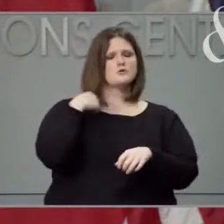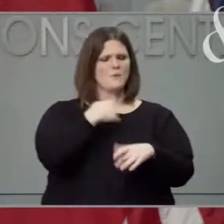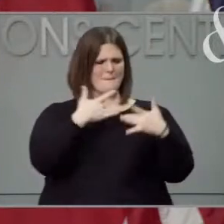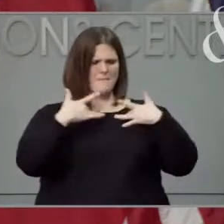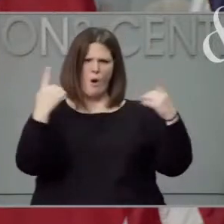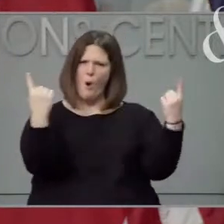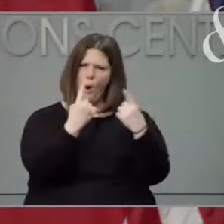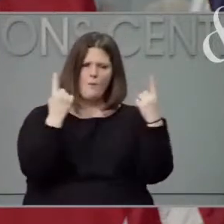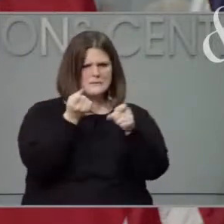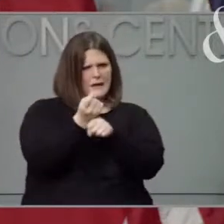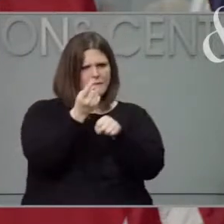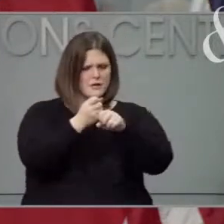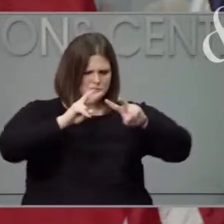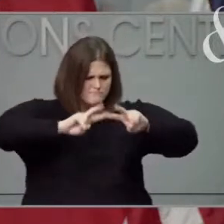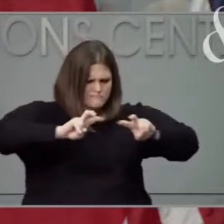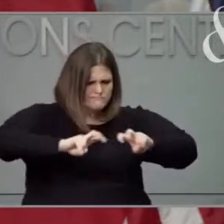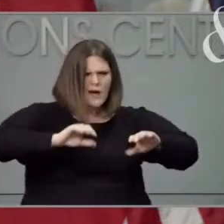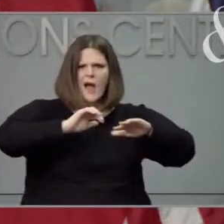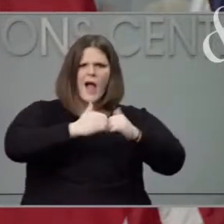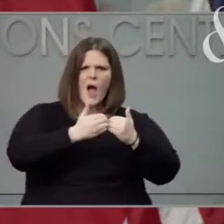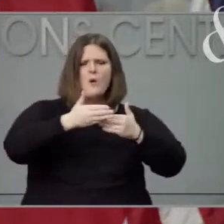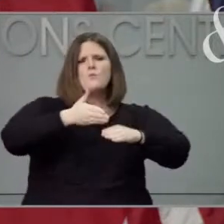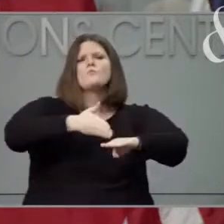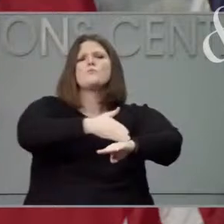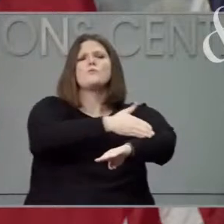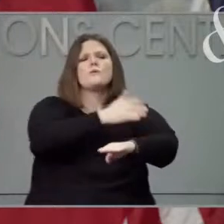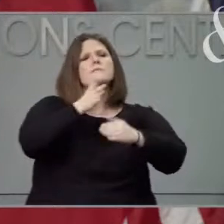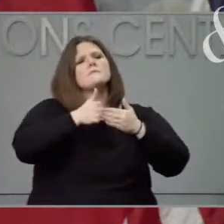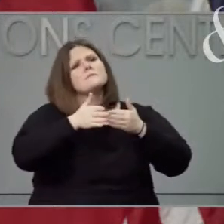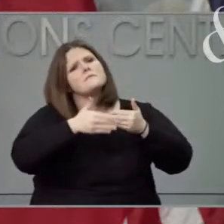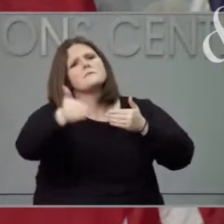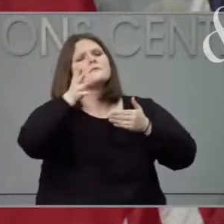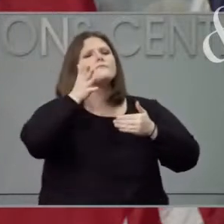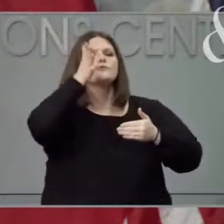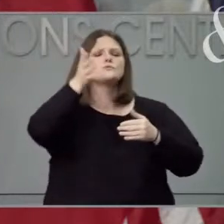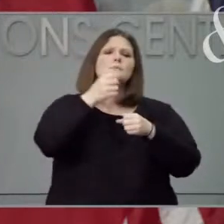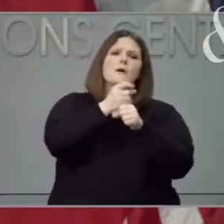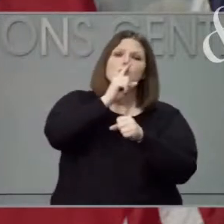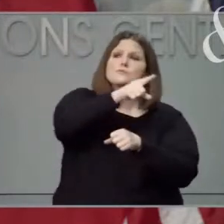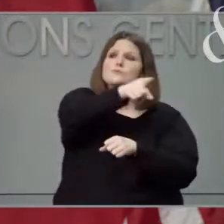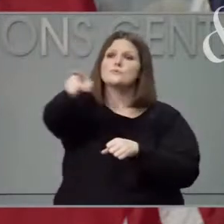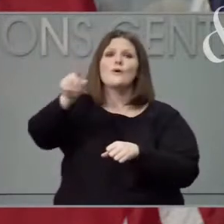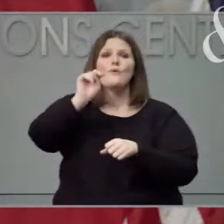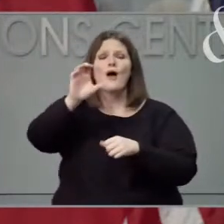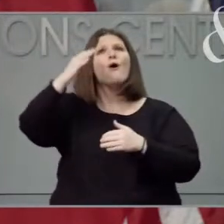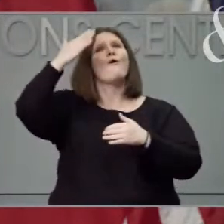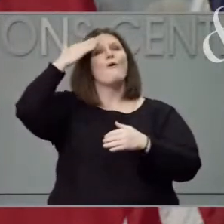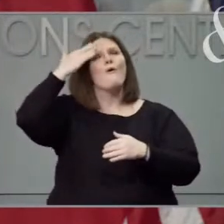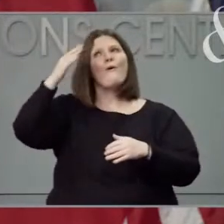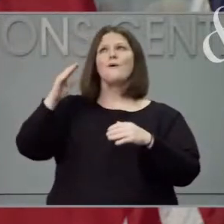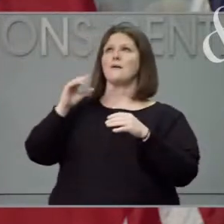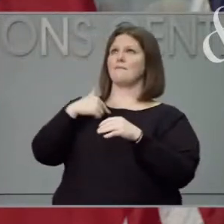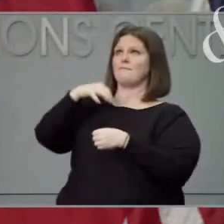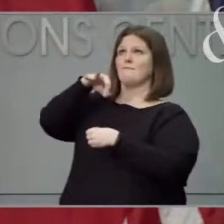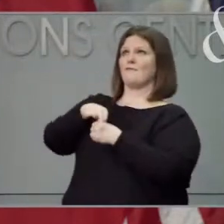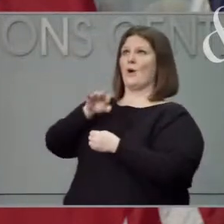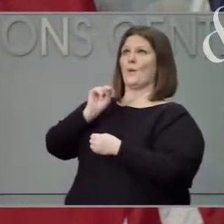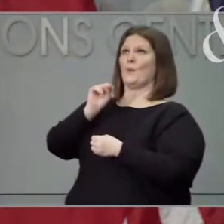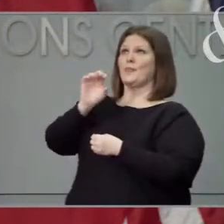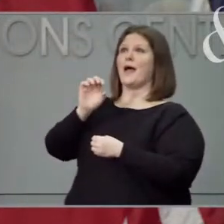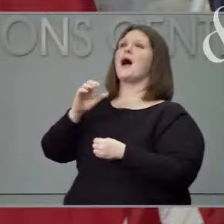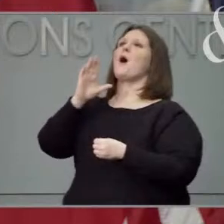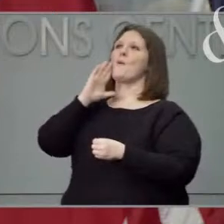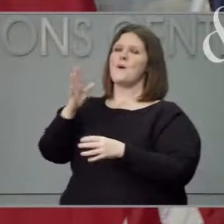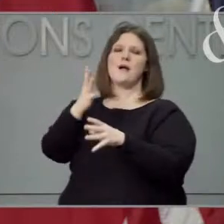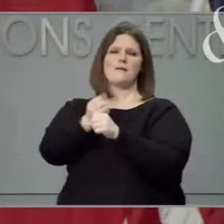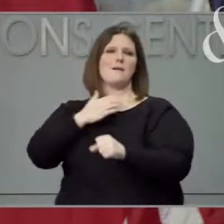how can we improve and what can we do better to ensure the voters of North Carolina that they have a good voting experience when they do come out to